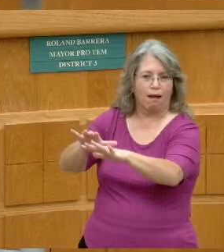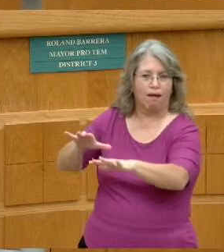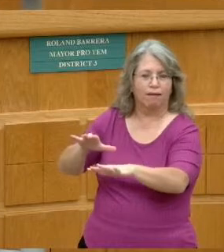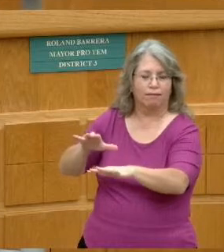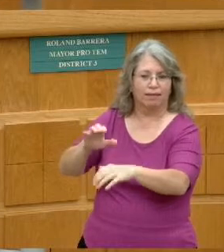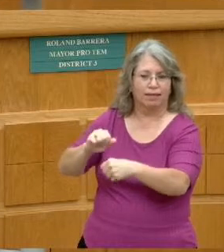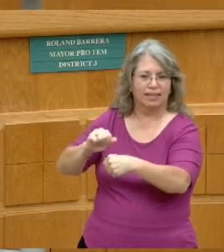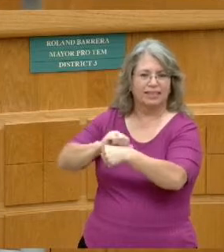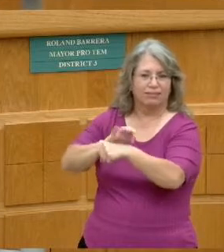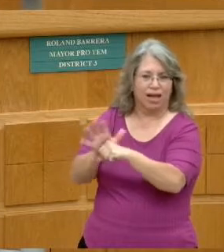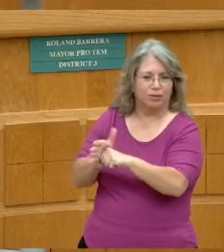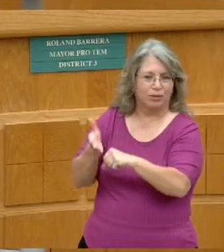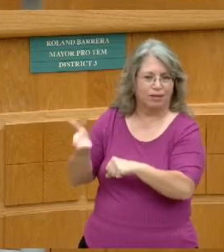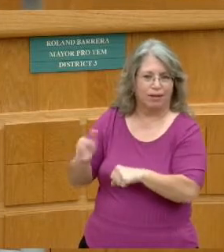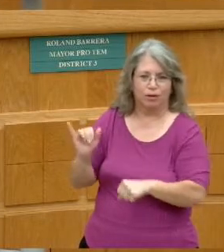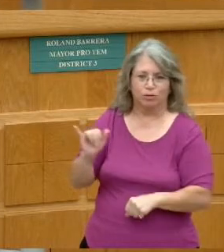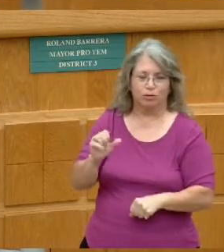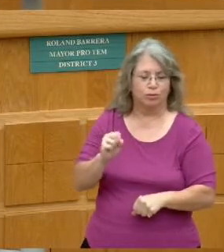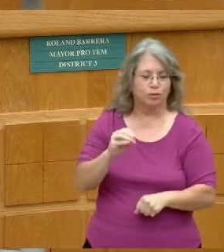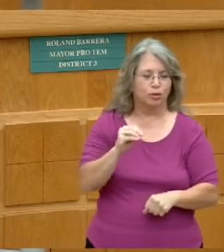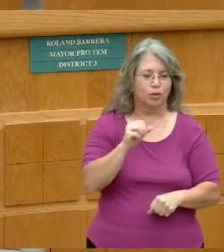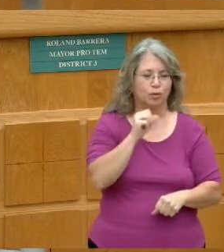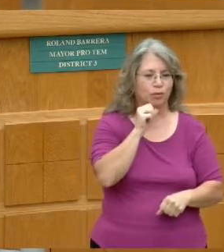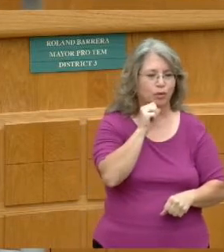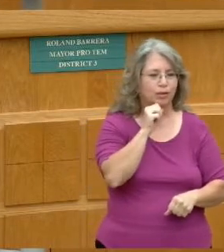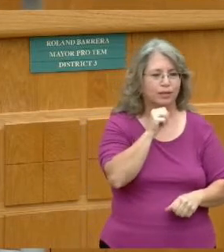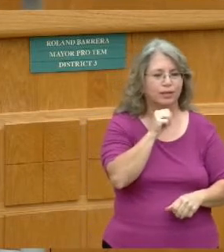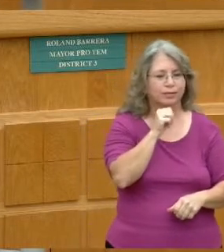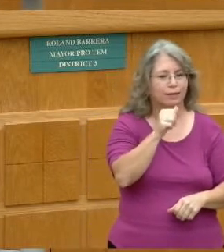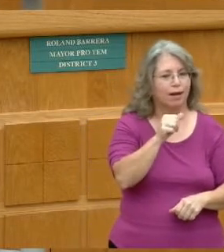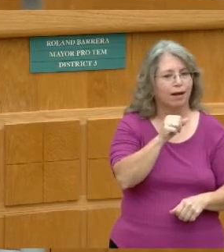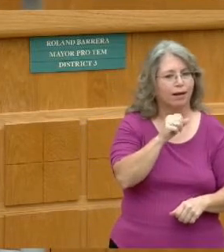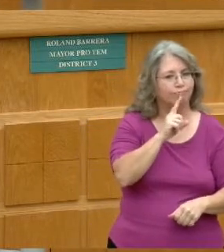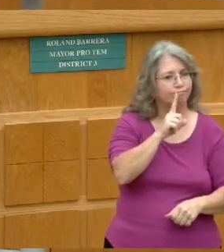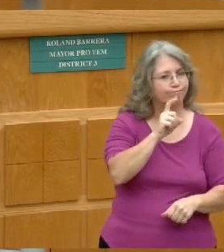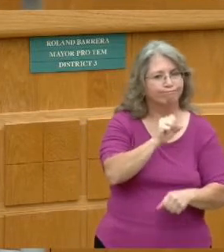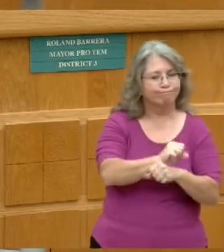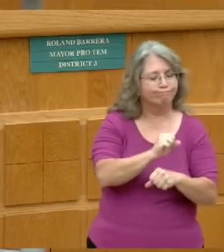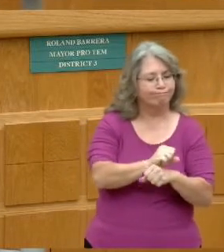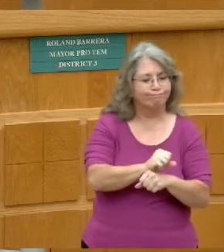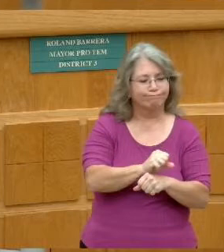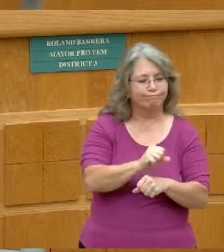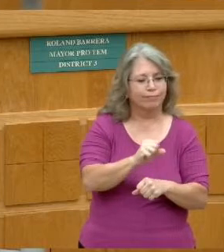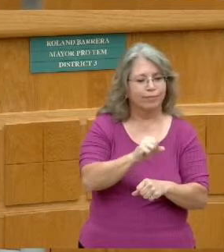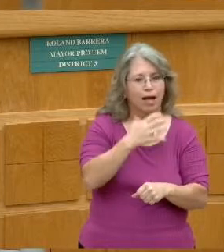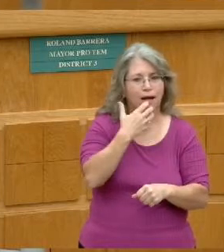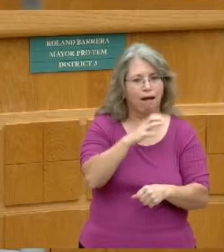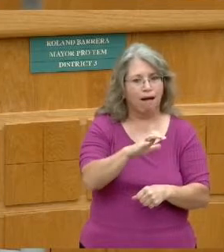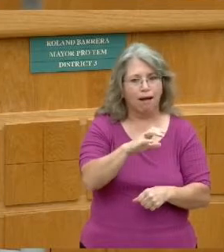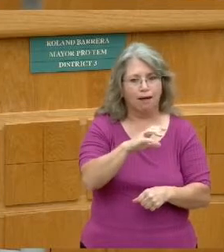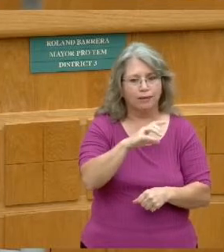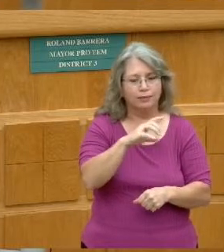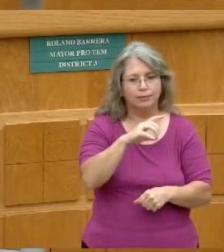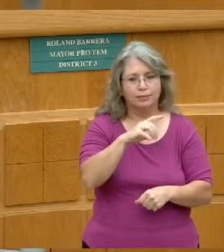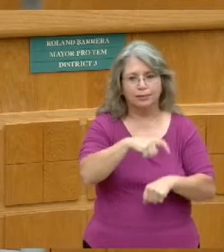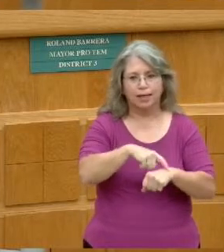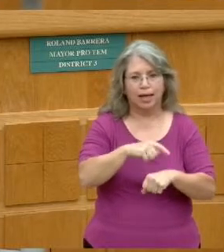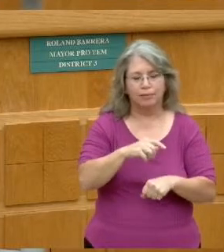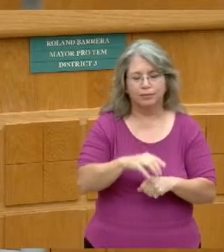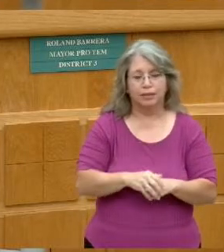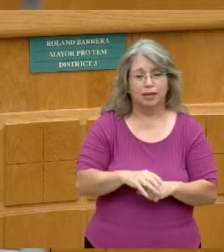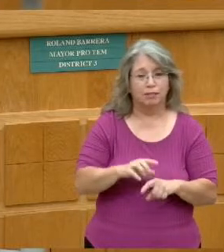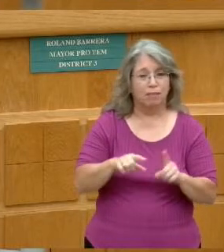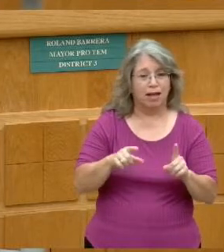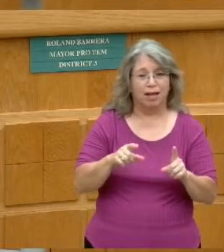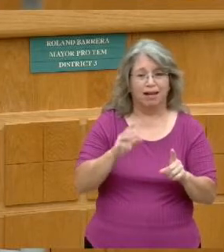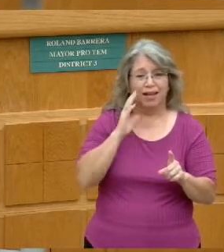it will die down. And something that I pointed out to my neighbors, and I'll point out to everybody here, is that in the middle of July, I'm inside in